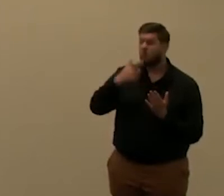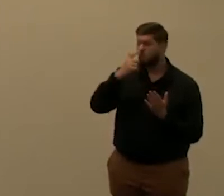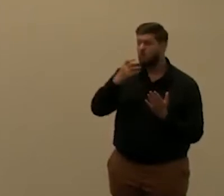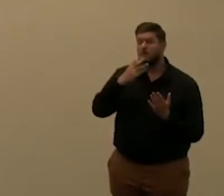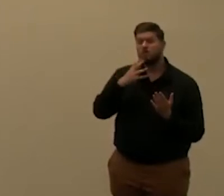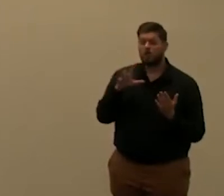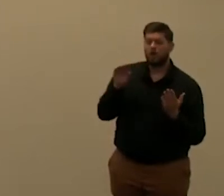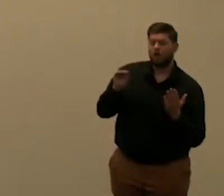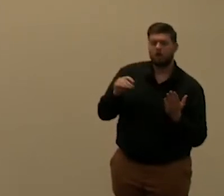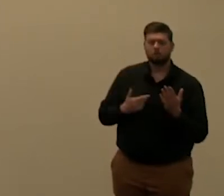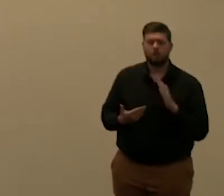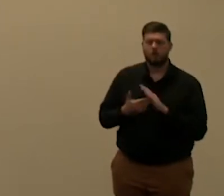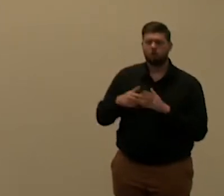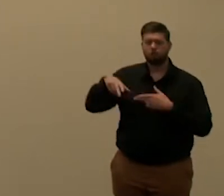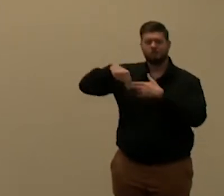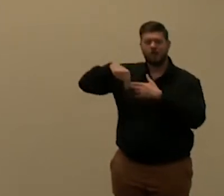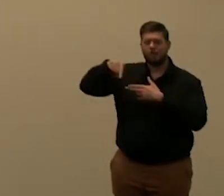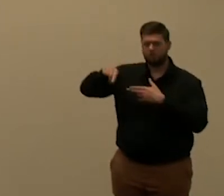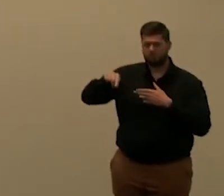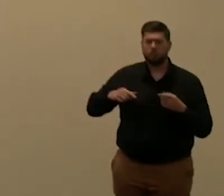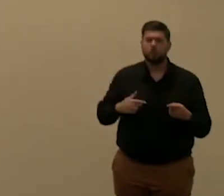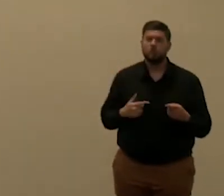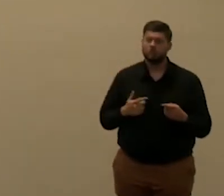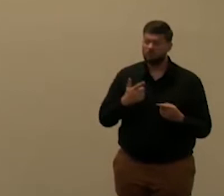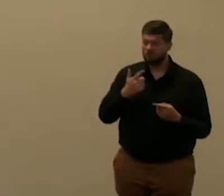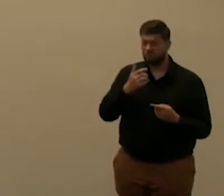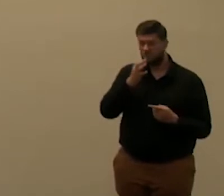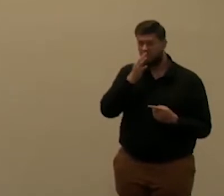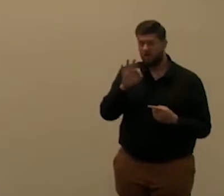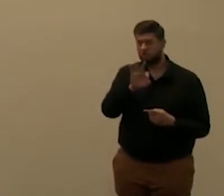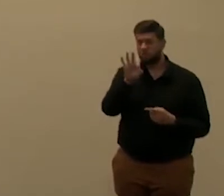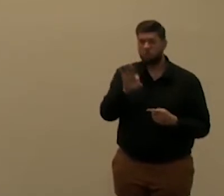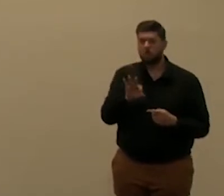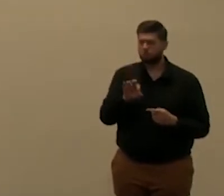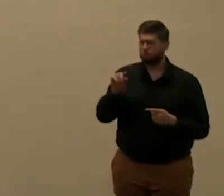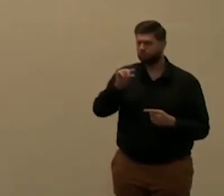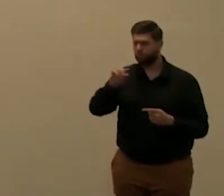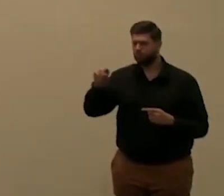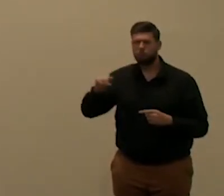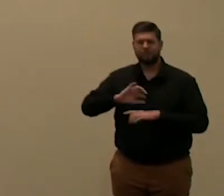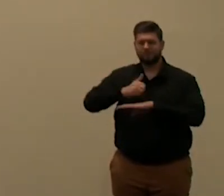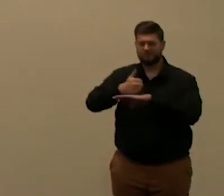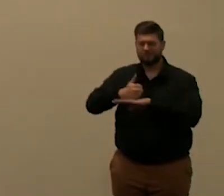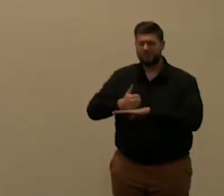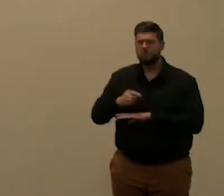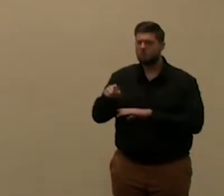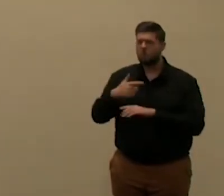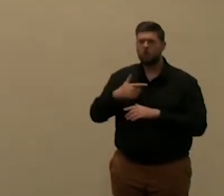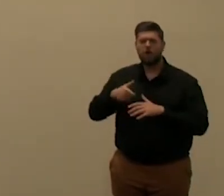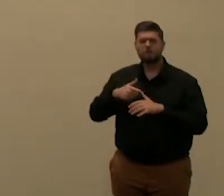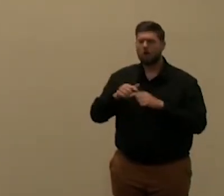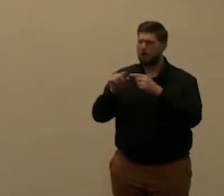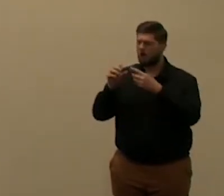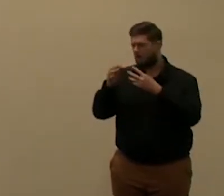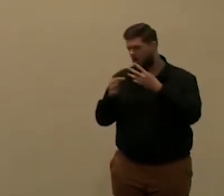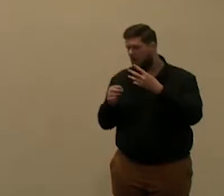an extra tab in there, asking the questions, setting up the answers, and then while you have the